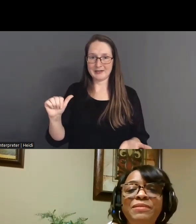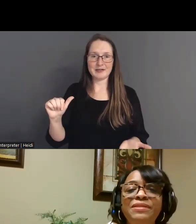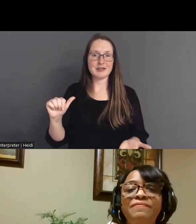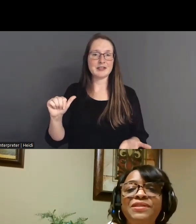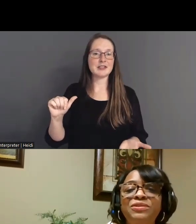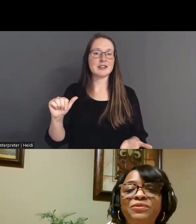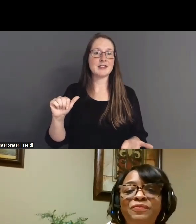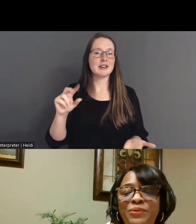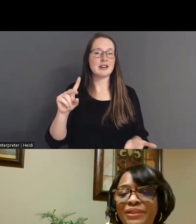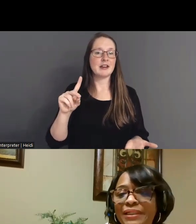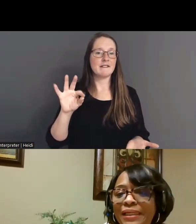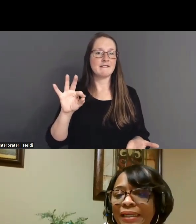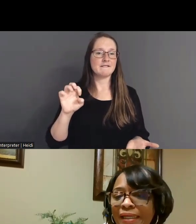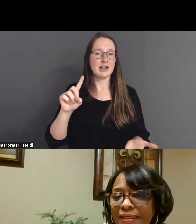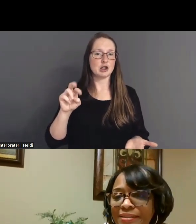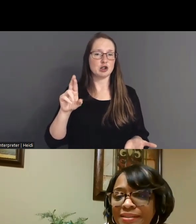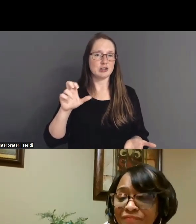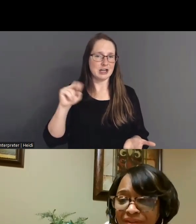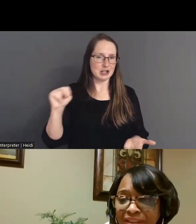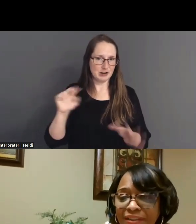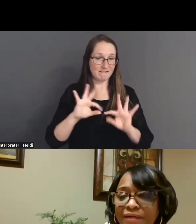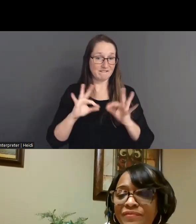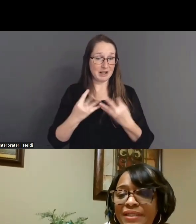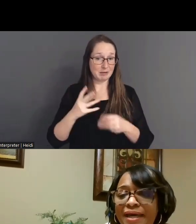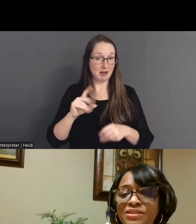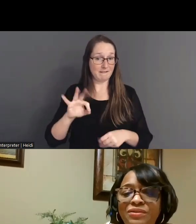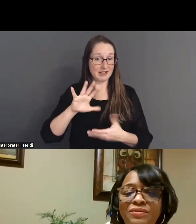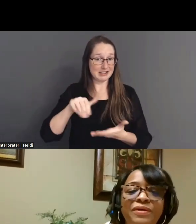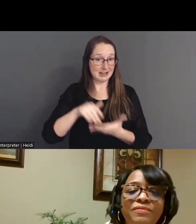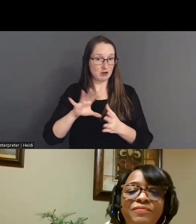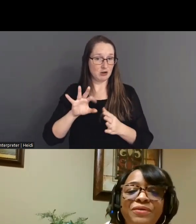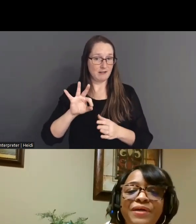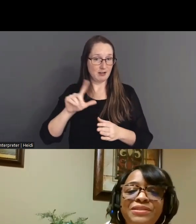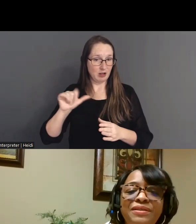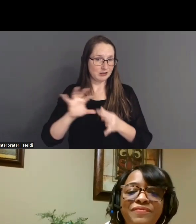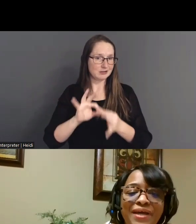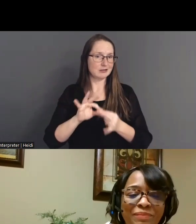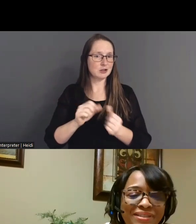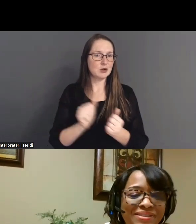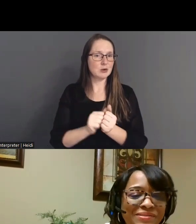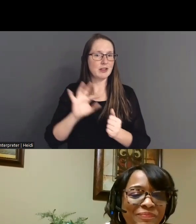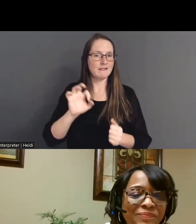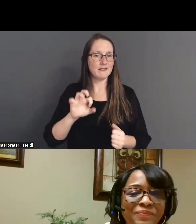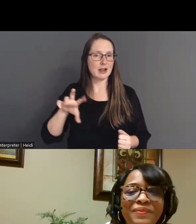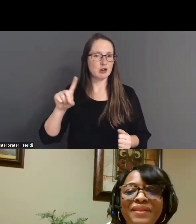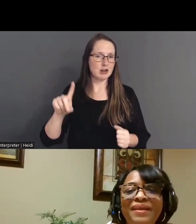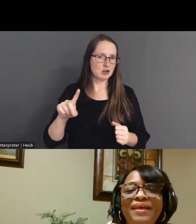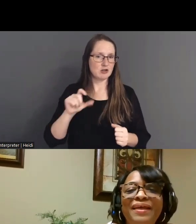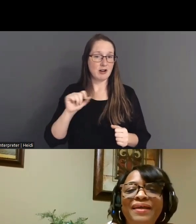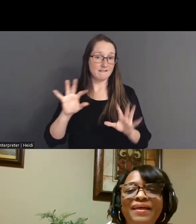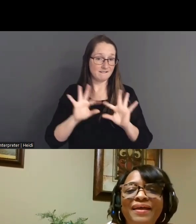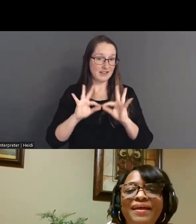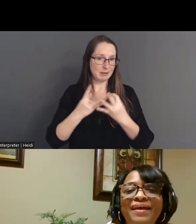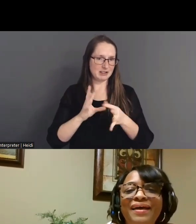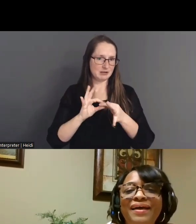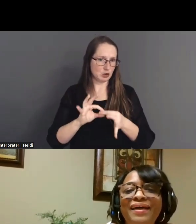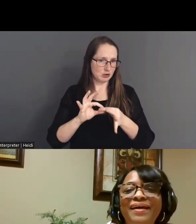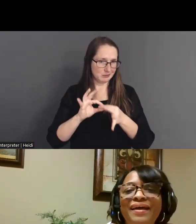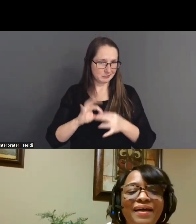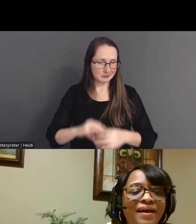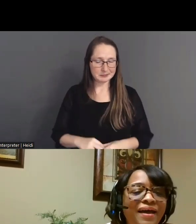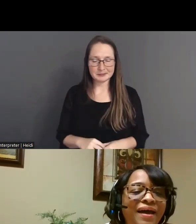Federation of Families of Central Florida is an affiliate of the National Federation of Families.